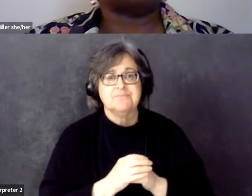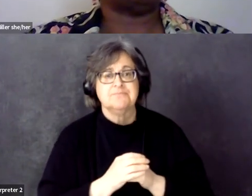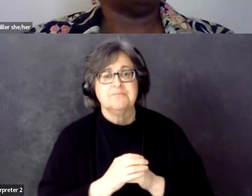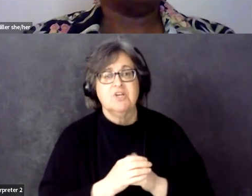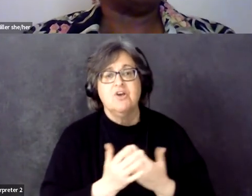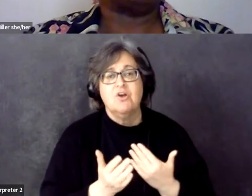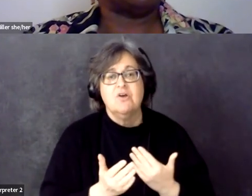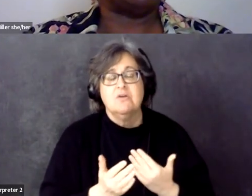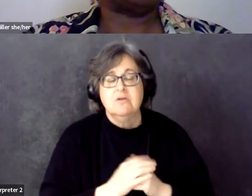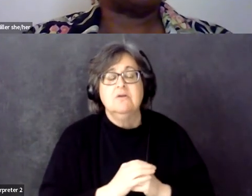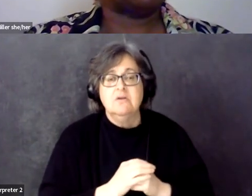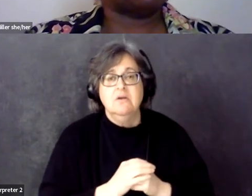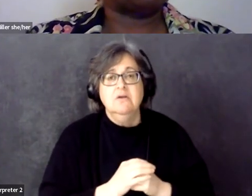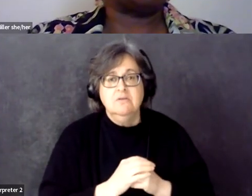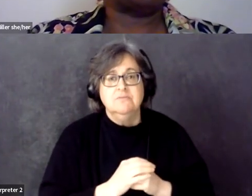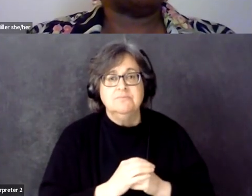although